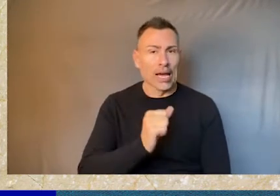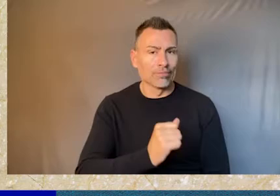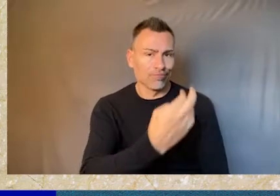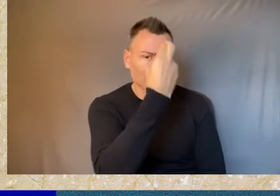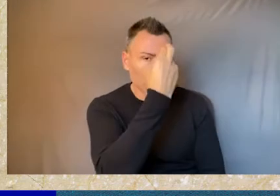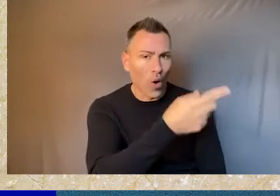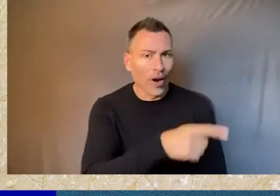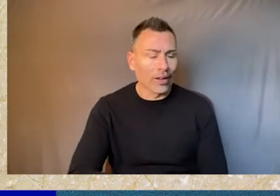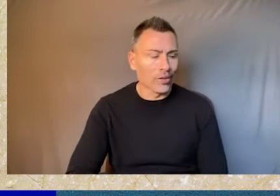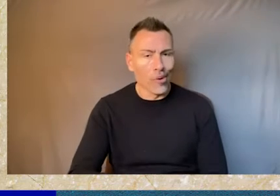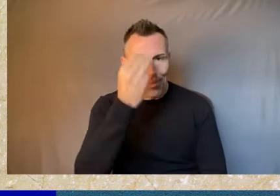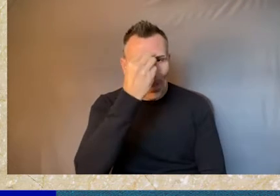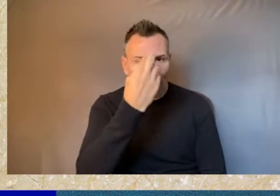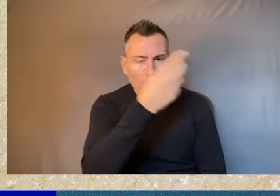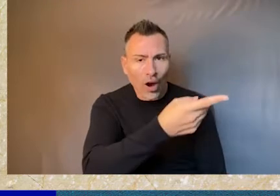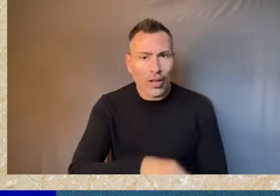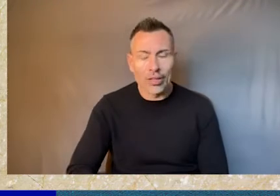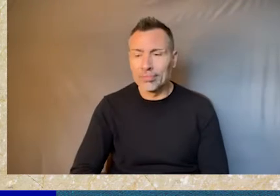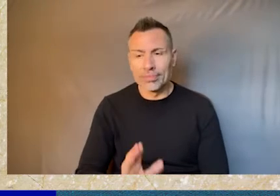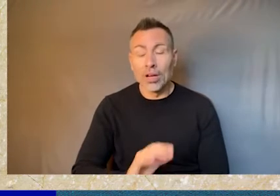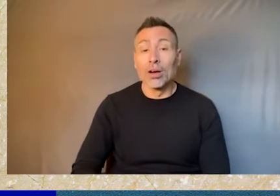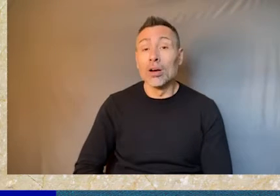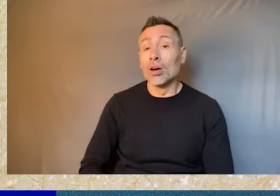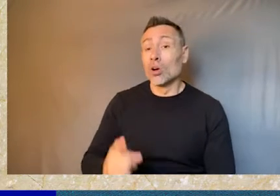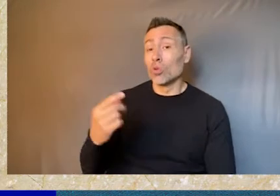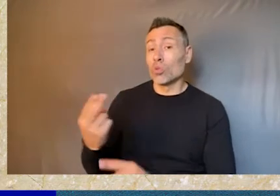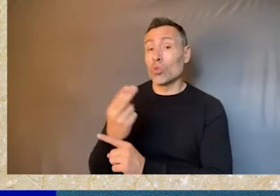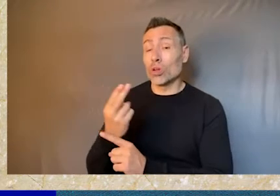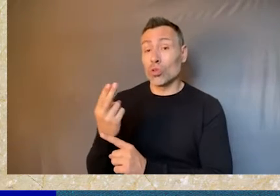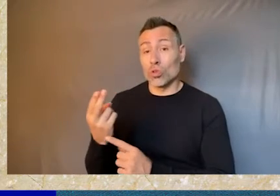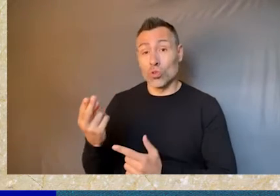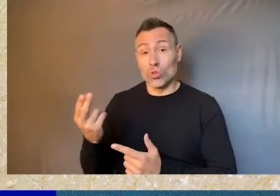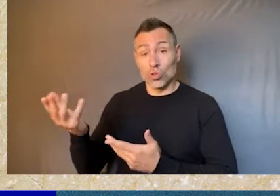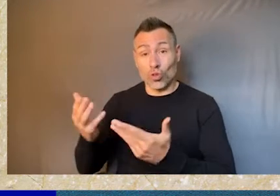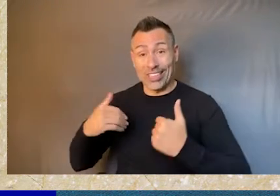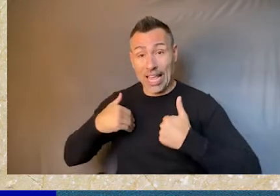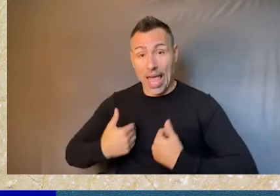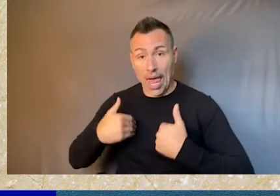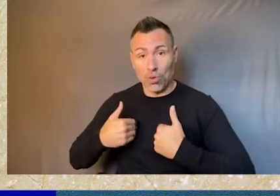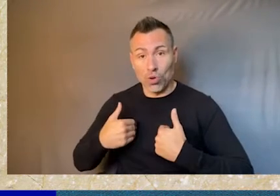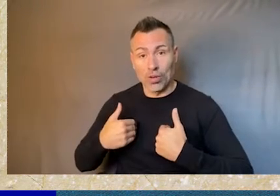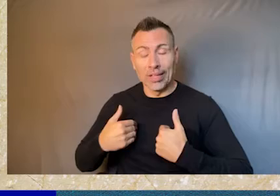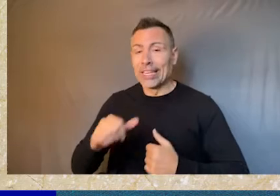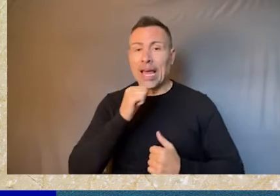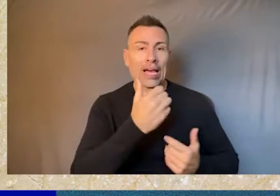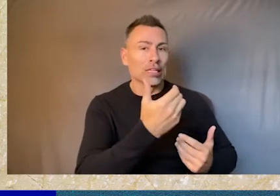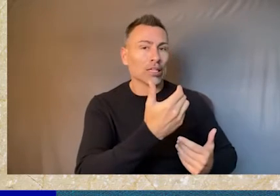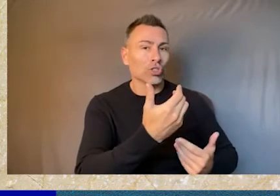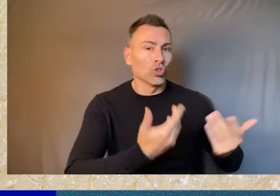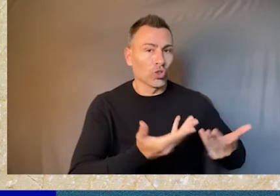We also use the word service animal or service dog instead of seeing eye dog. And that's because